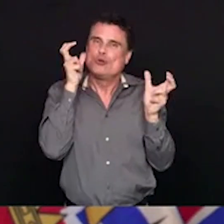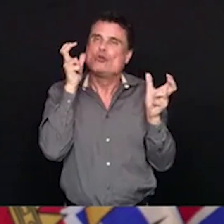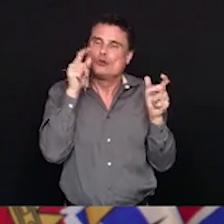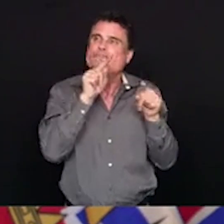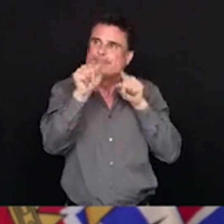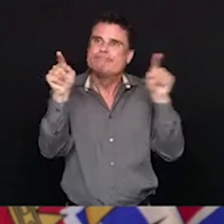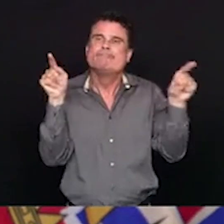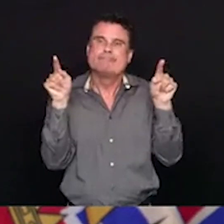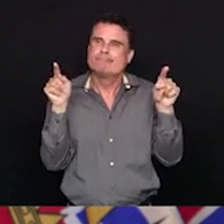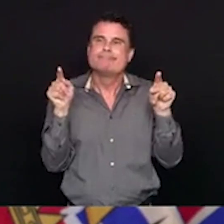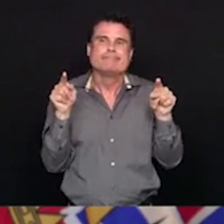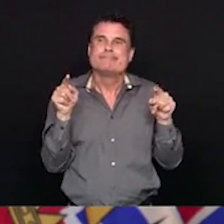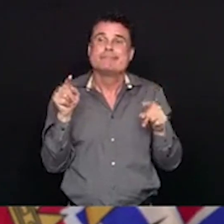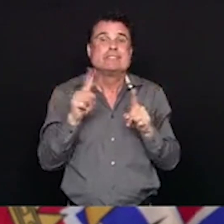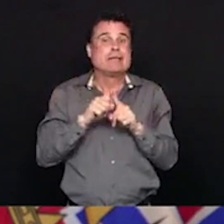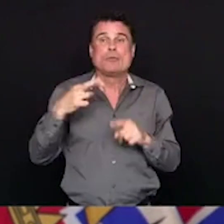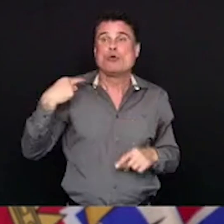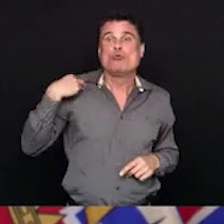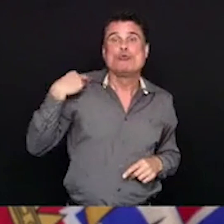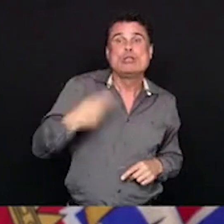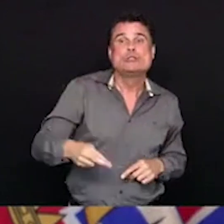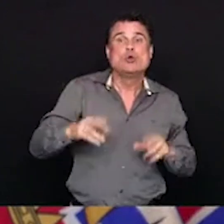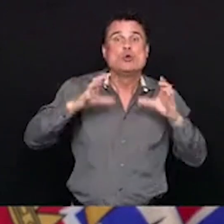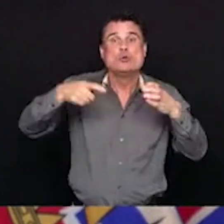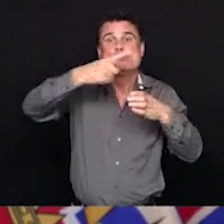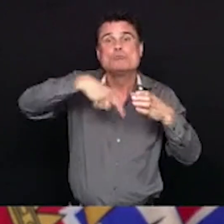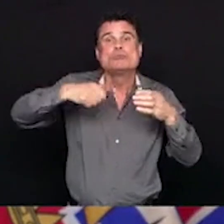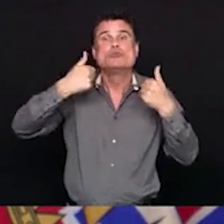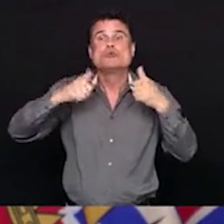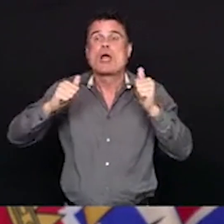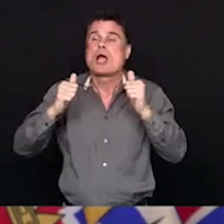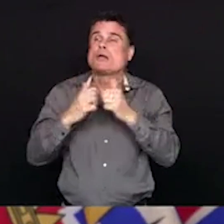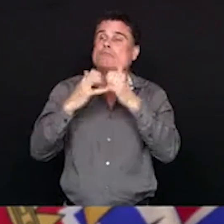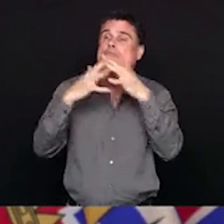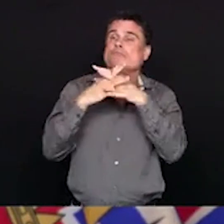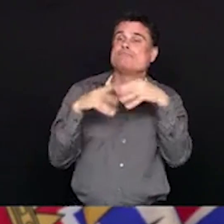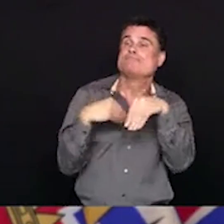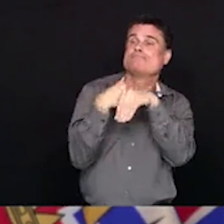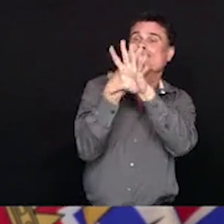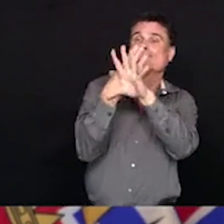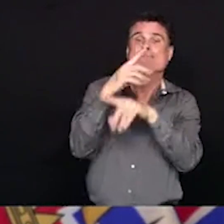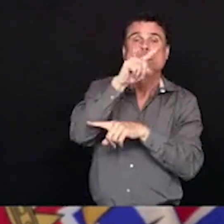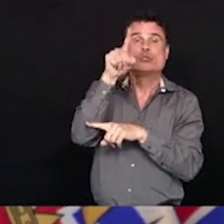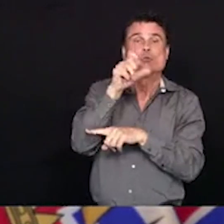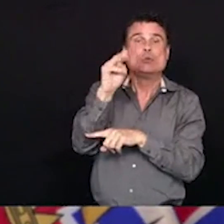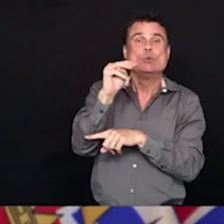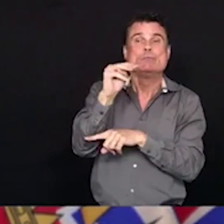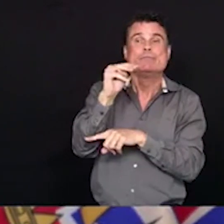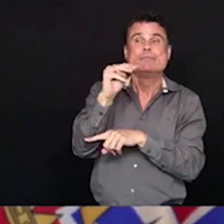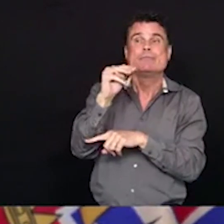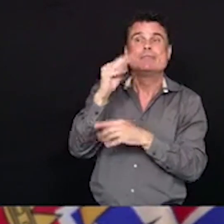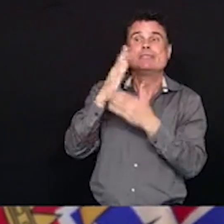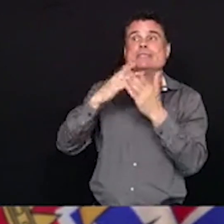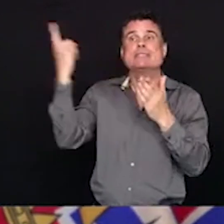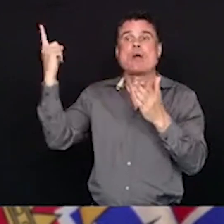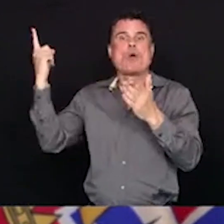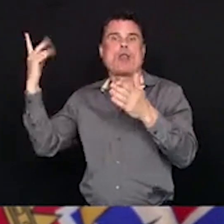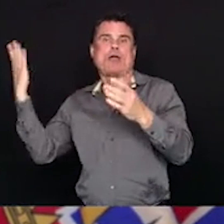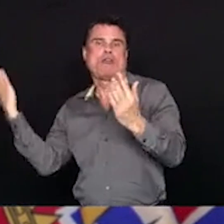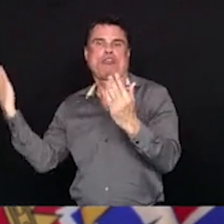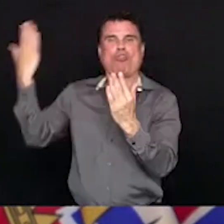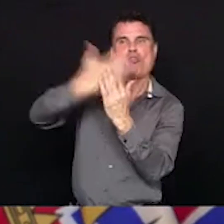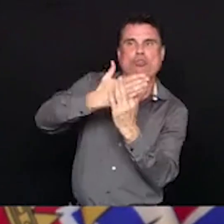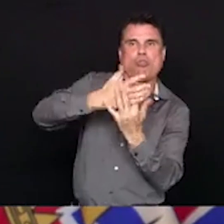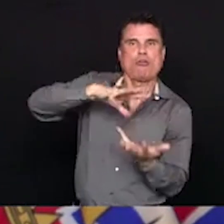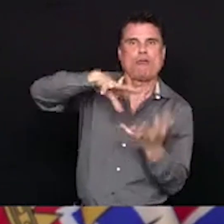concerns about anything in the education or certainly not the healthcare realm, and I'm